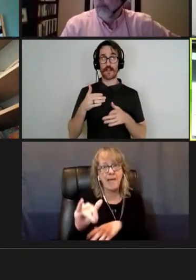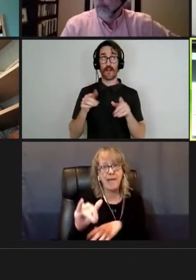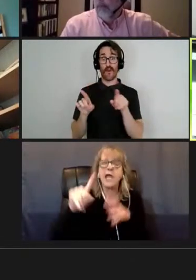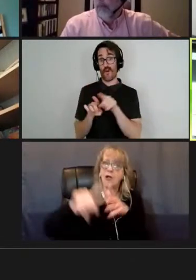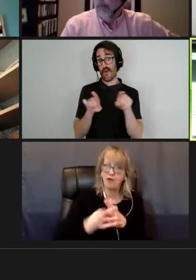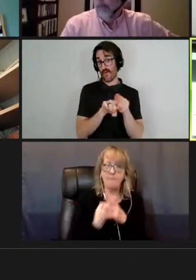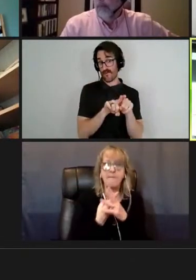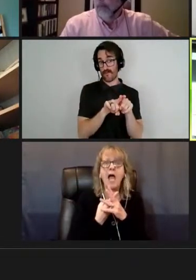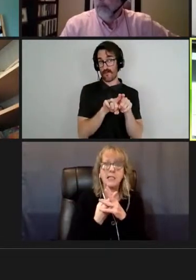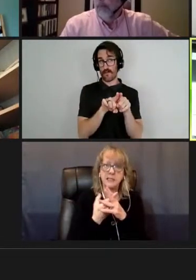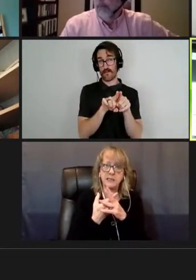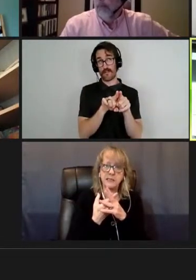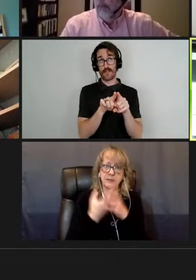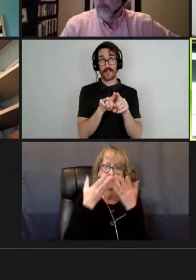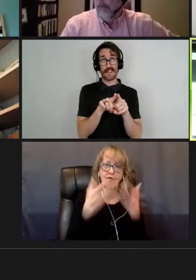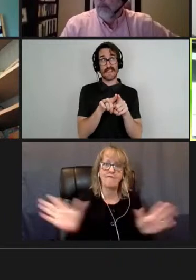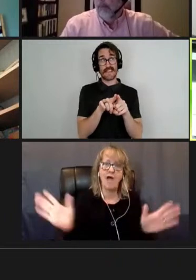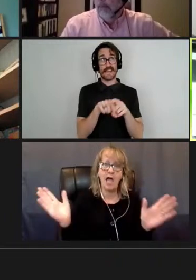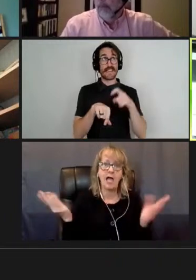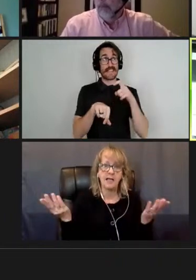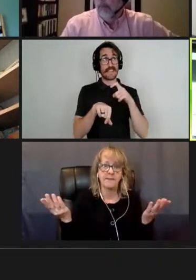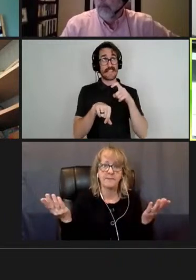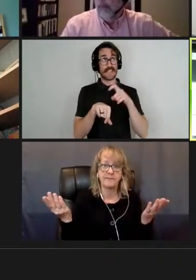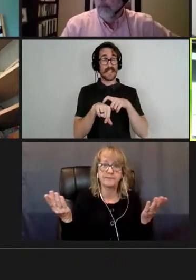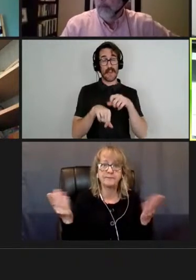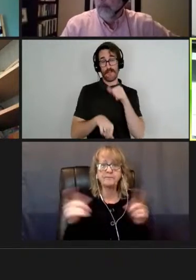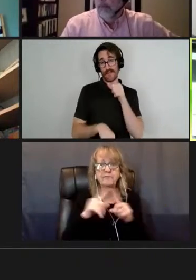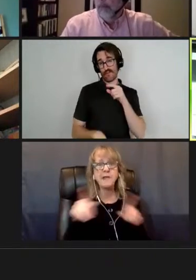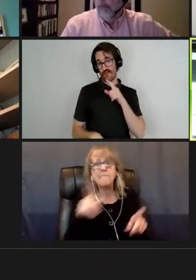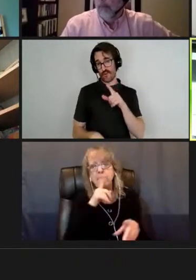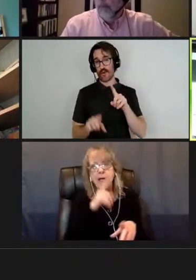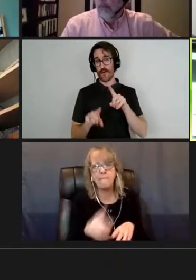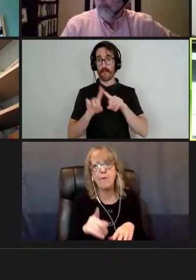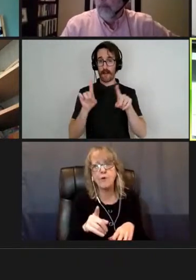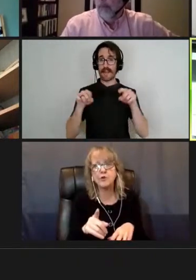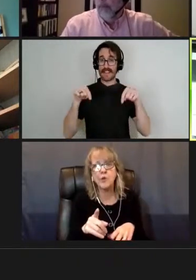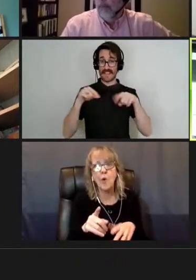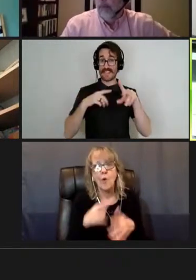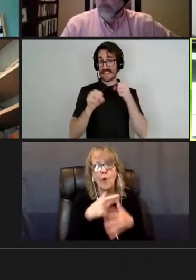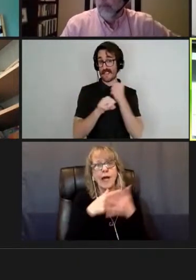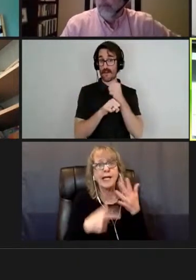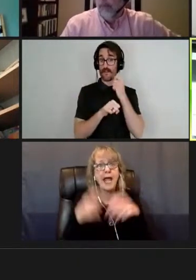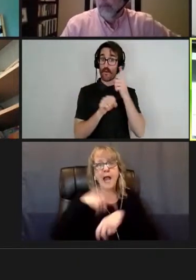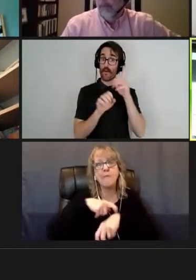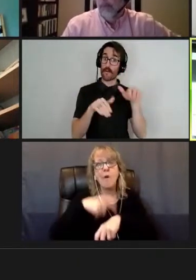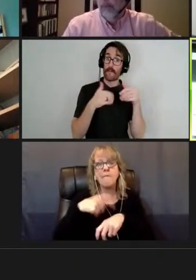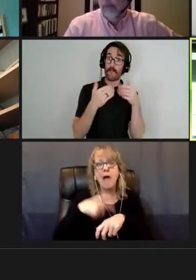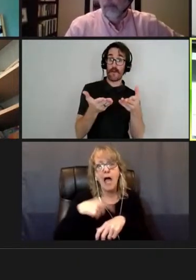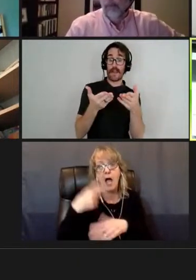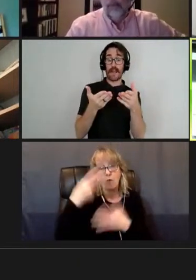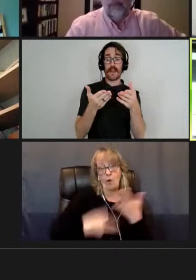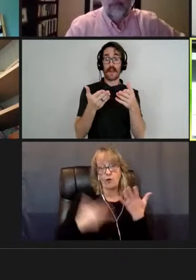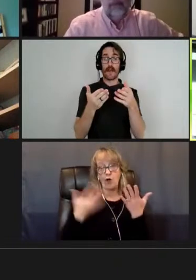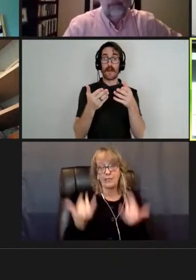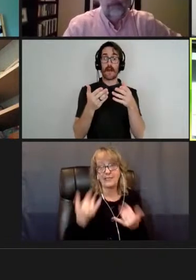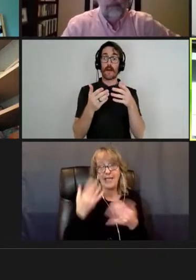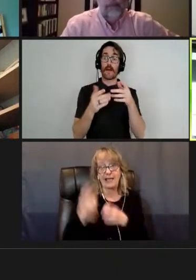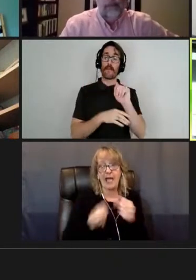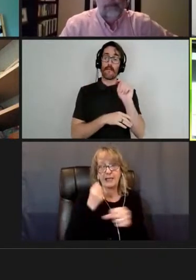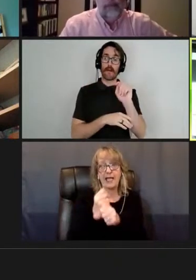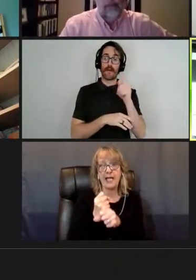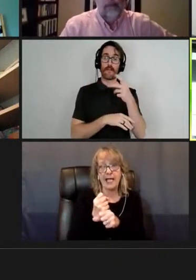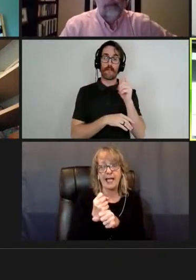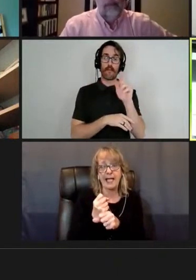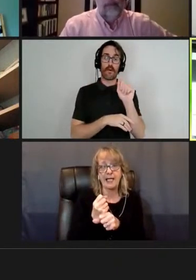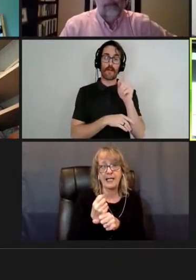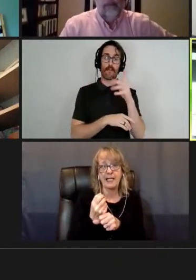and I'm not exactly sure on the timing, but our this year's contract for the delivery of portable washrooms, porta potties, so to